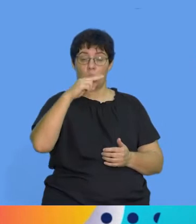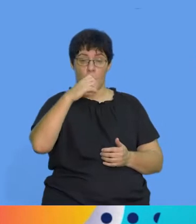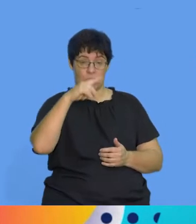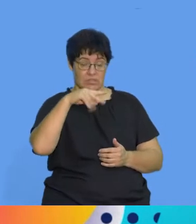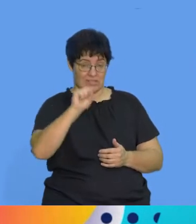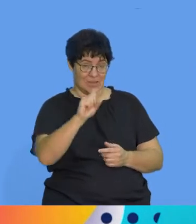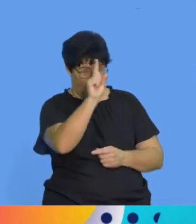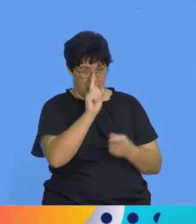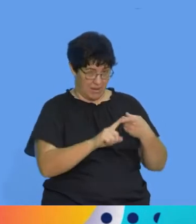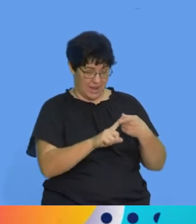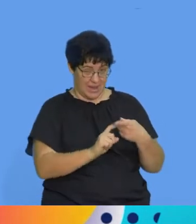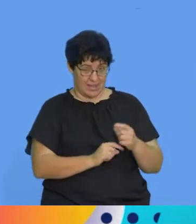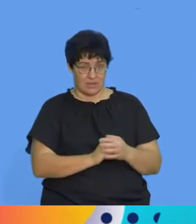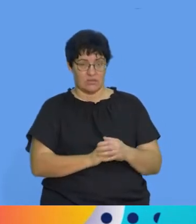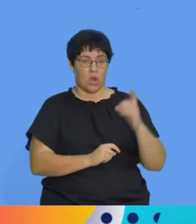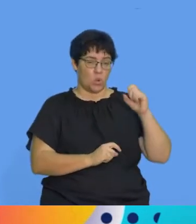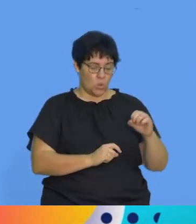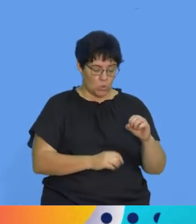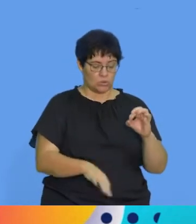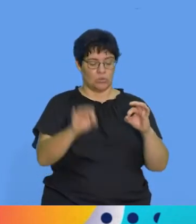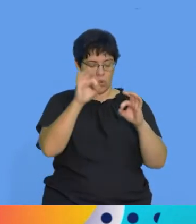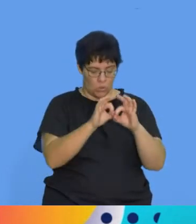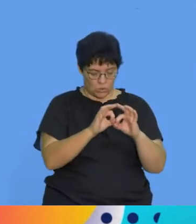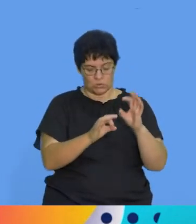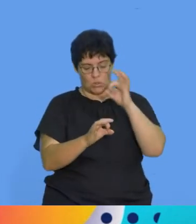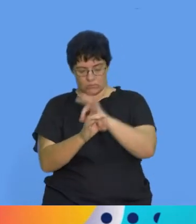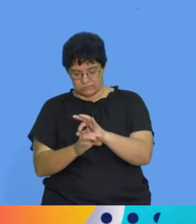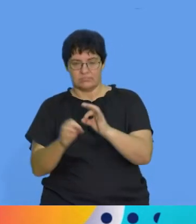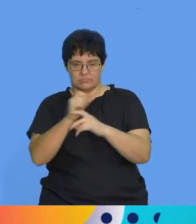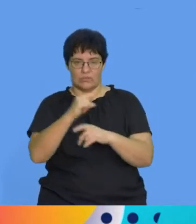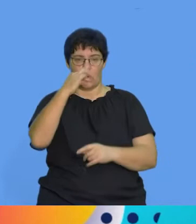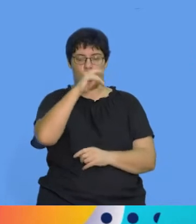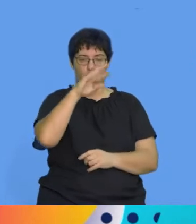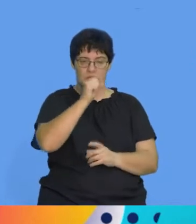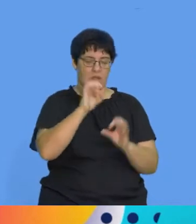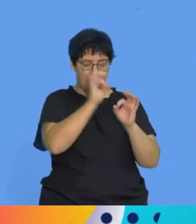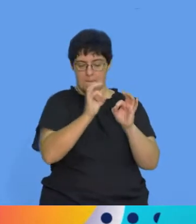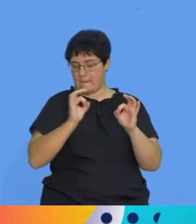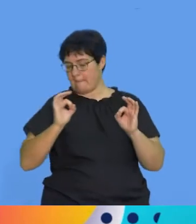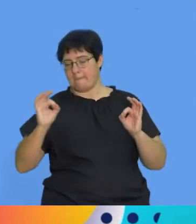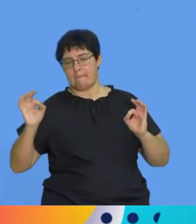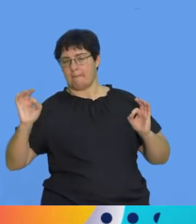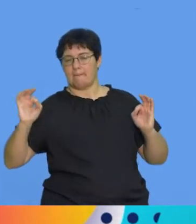glucose. You're going to take the glucose and you're going to put them together.